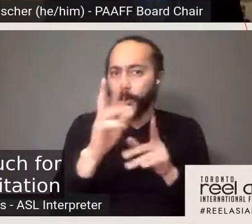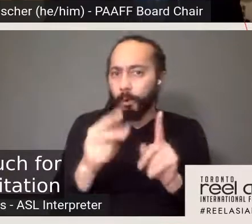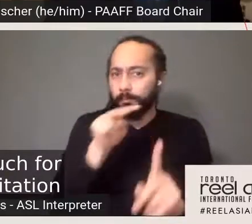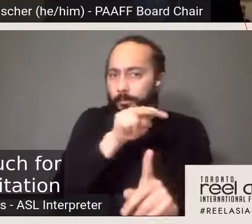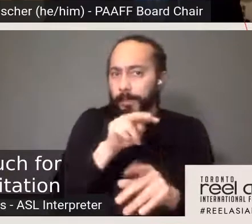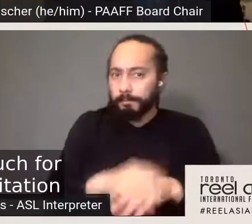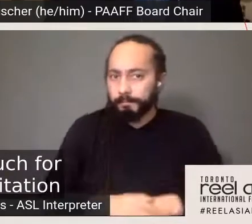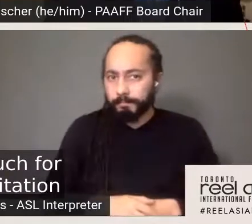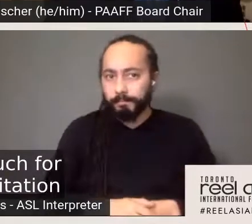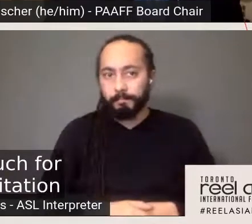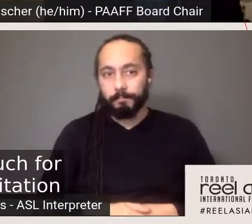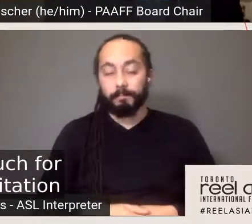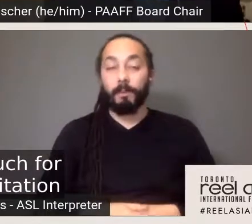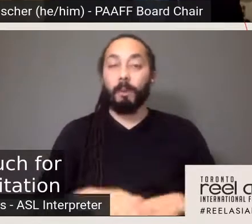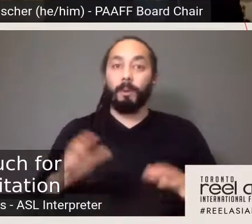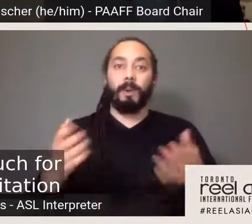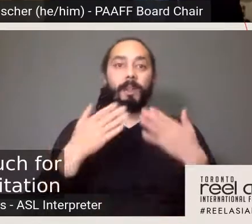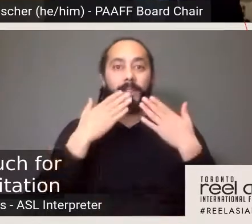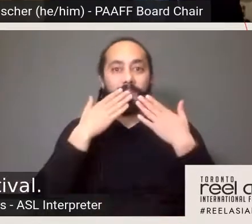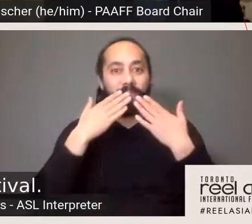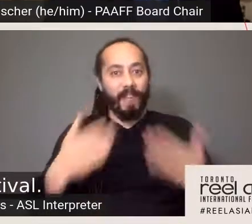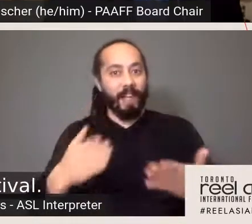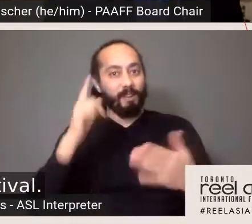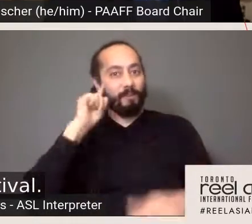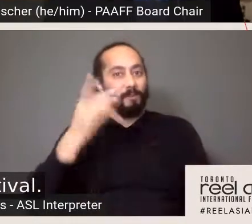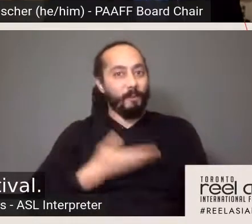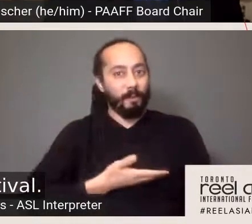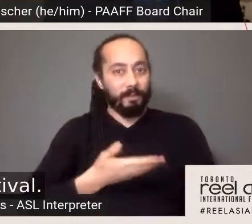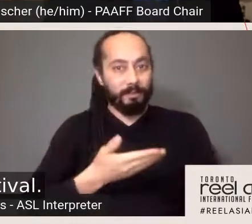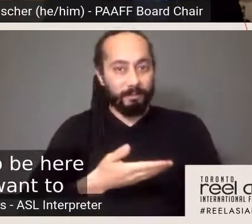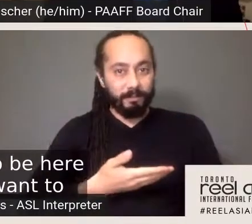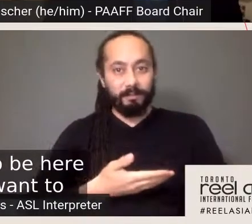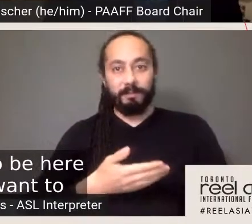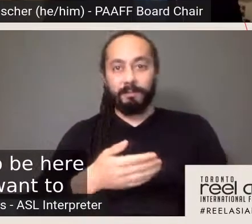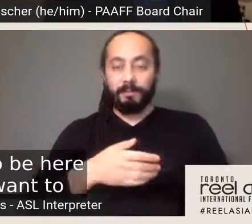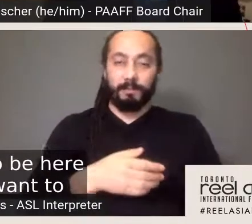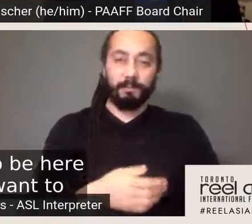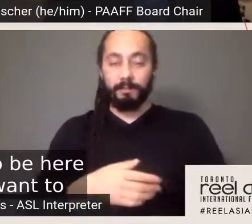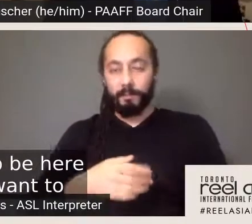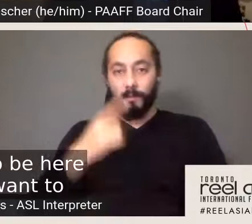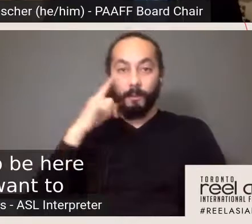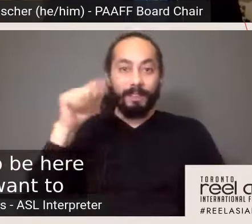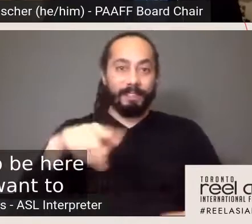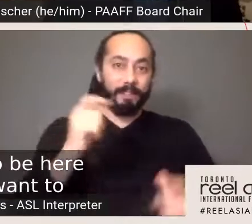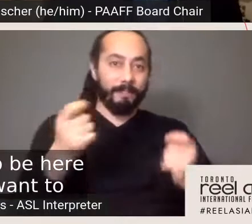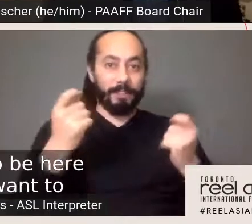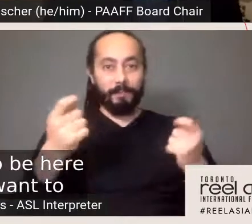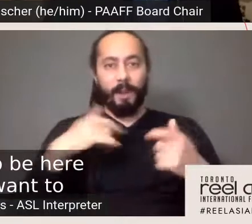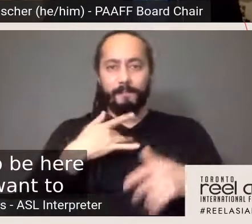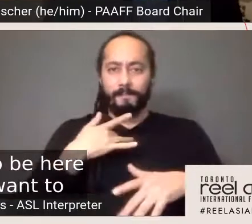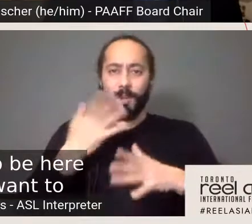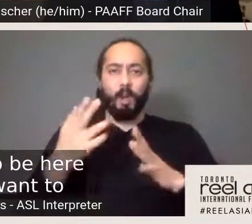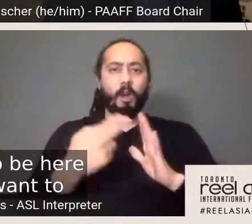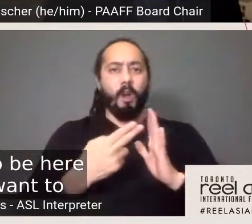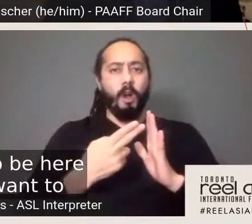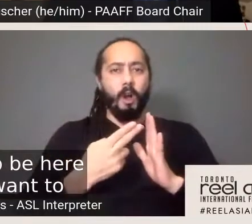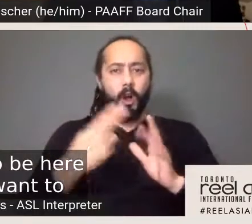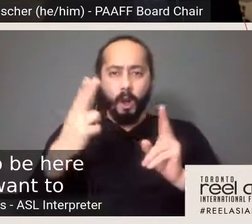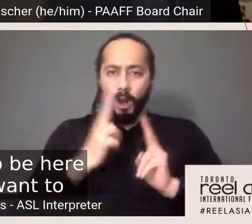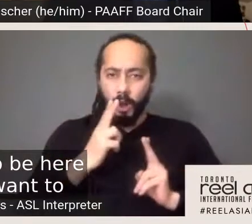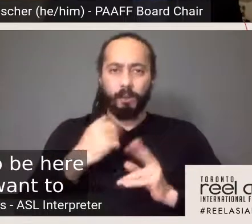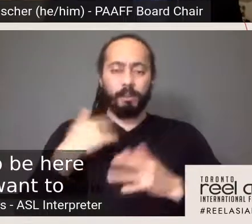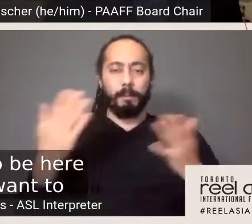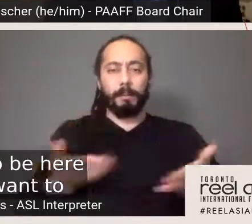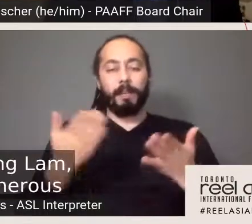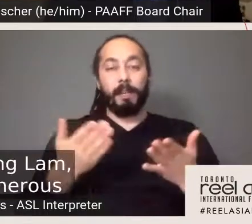very much for your generous invitation to this festival. I'm very honored to be here. And I particularly want